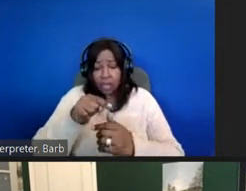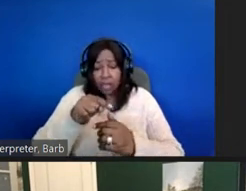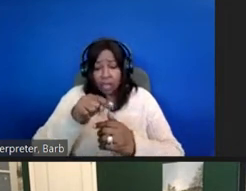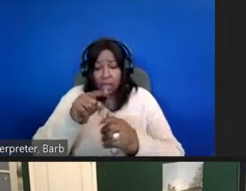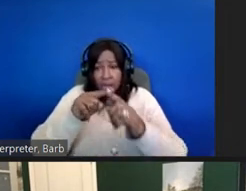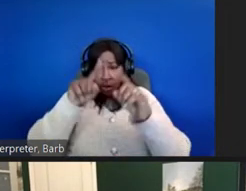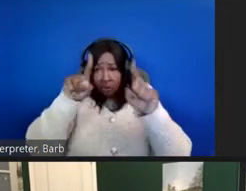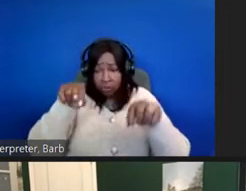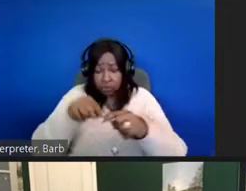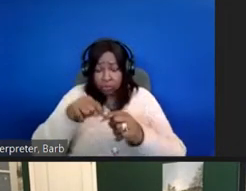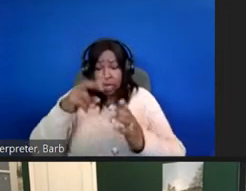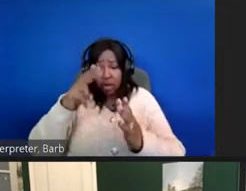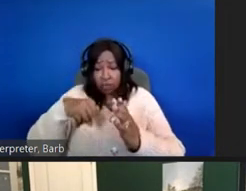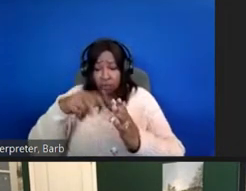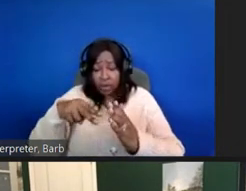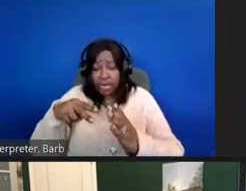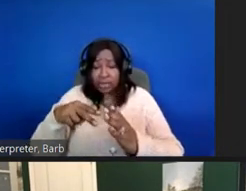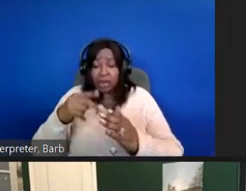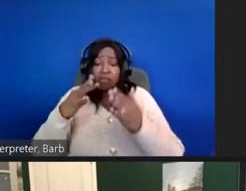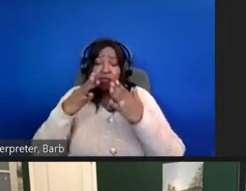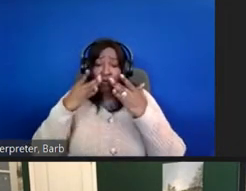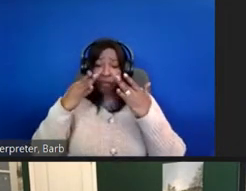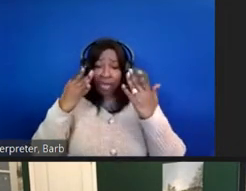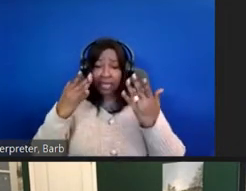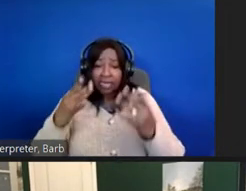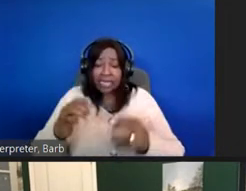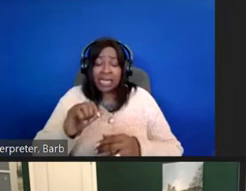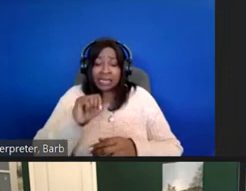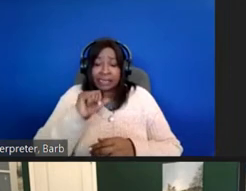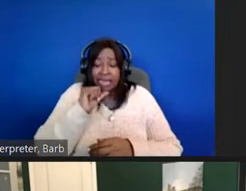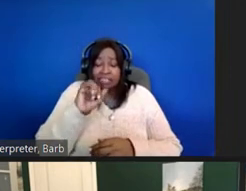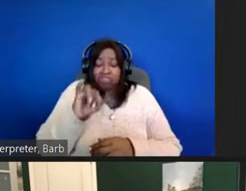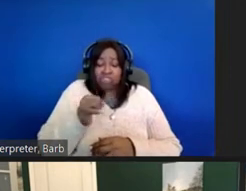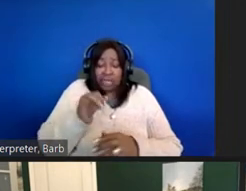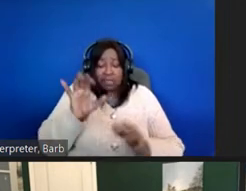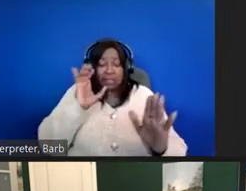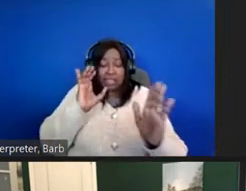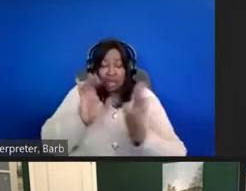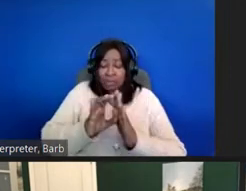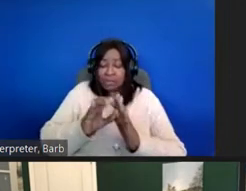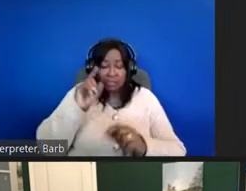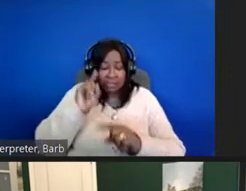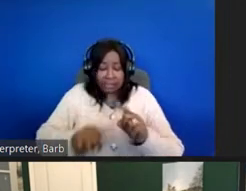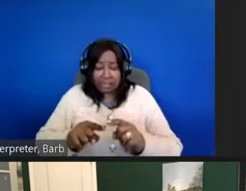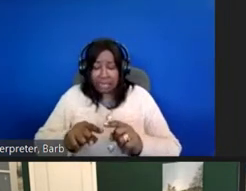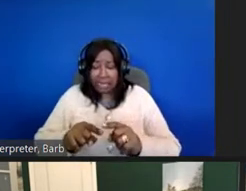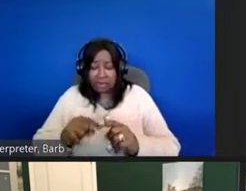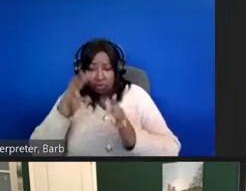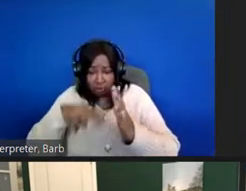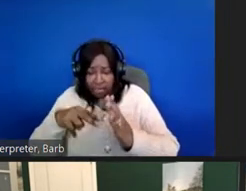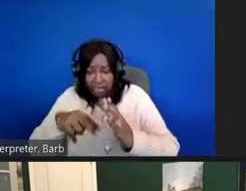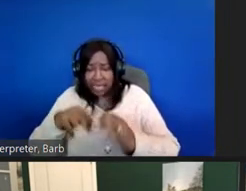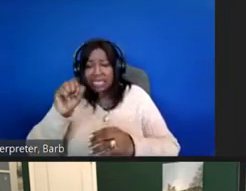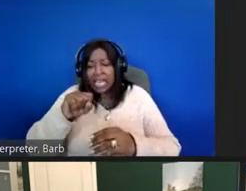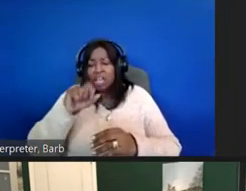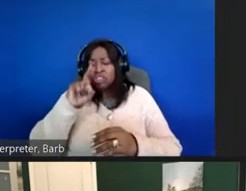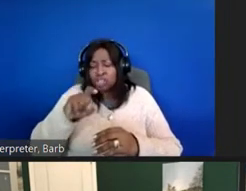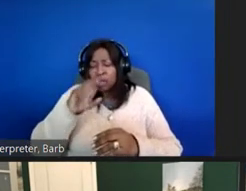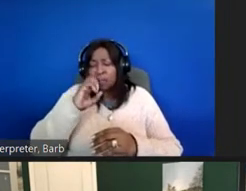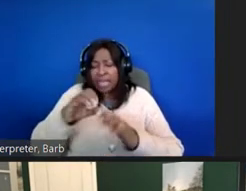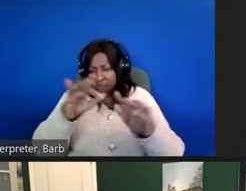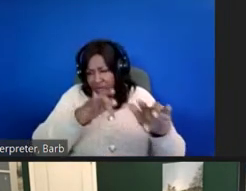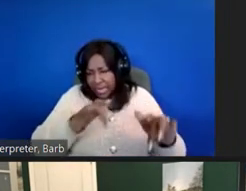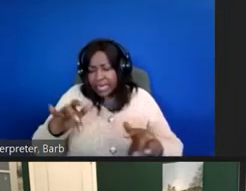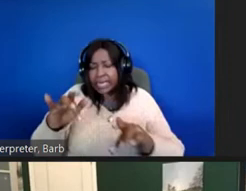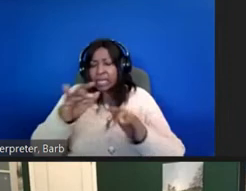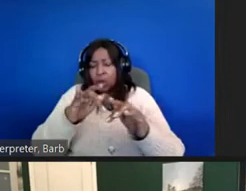not just images that are unreadable. No, right. They should be videos of the actual